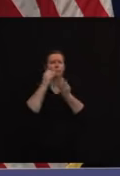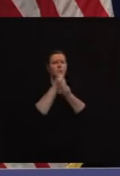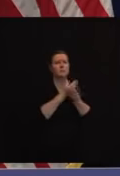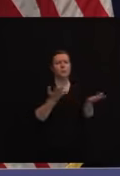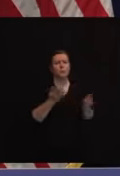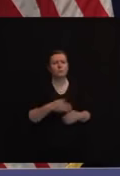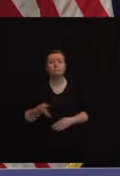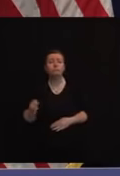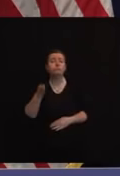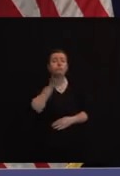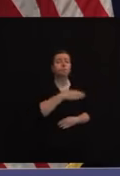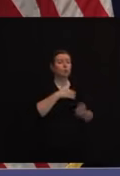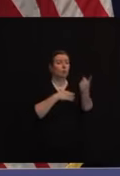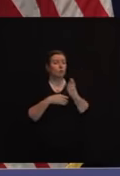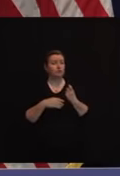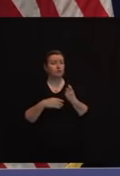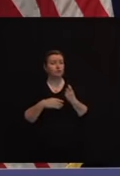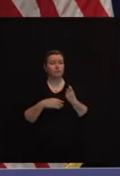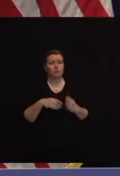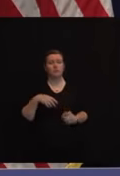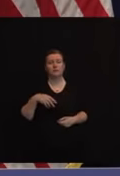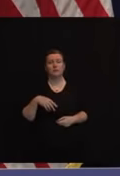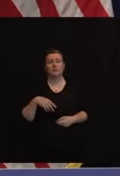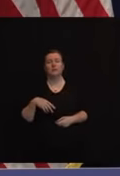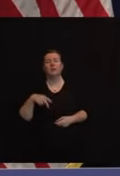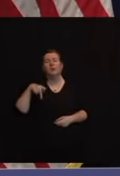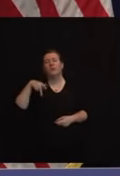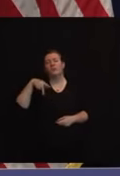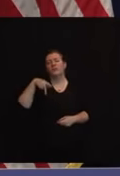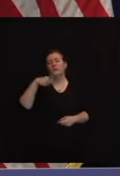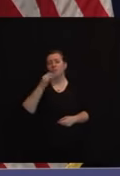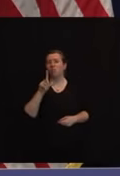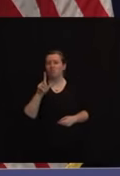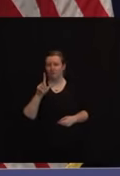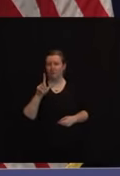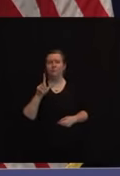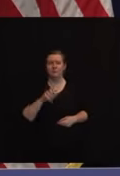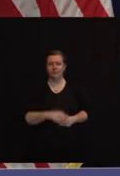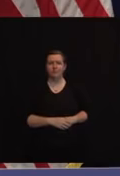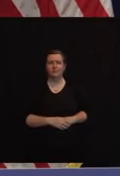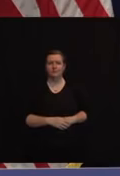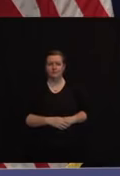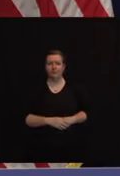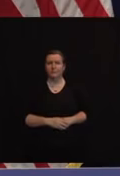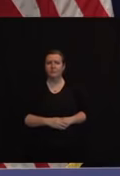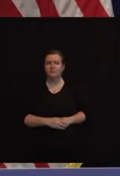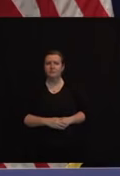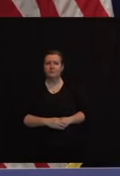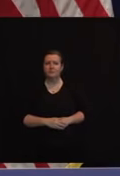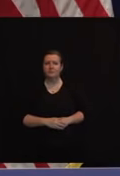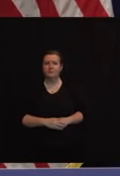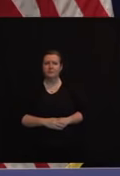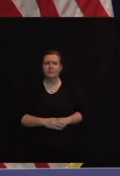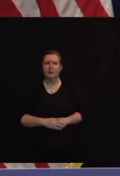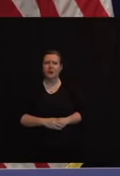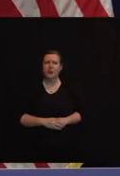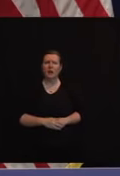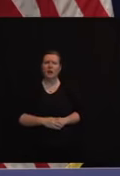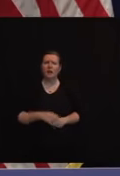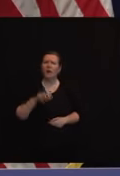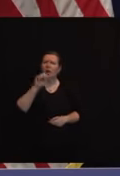Good afternoon, Governor. Phil Andrews, New Jersey News Network. You were sent a letter by the New Jersey AARP